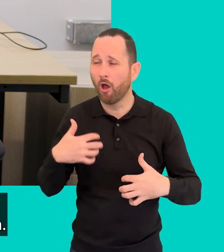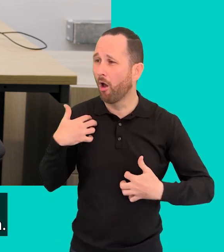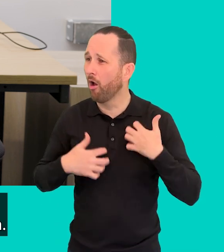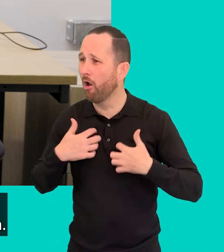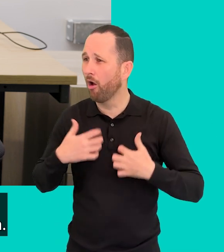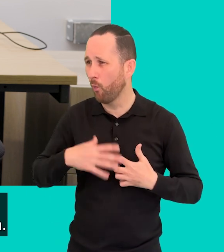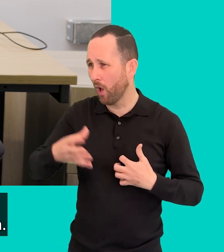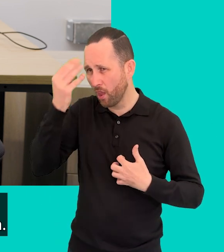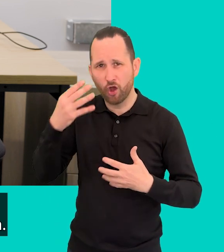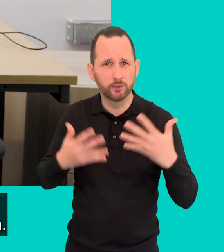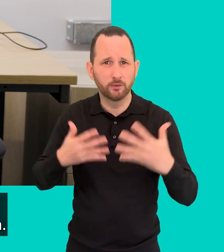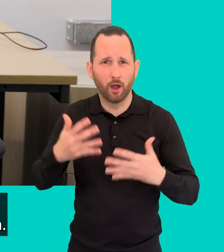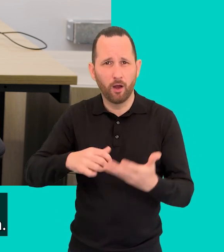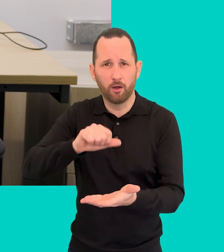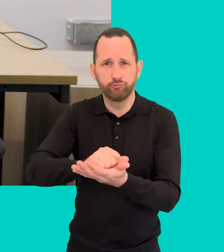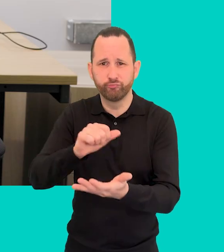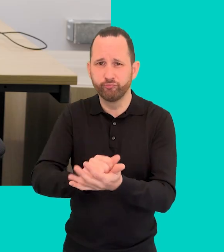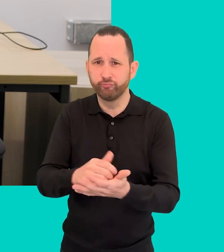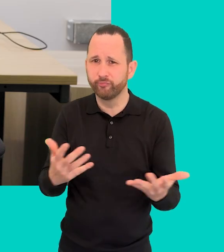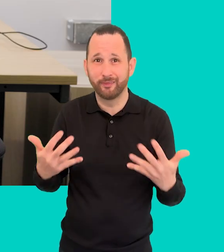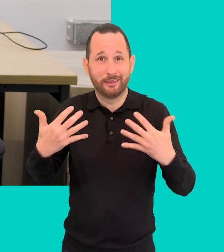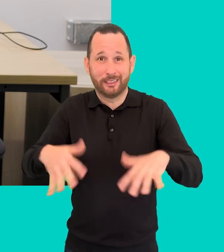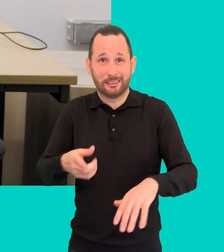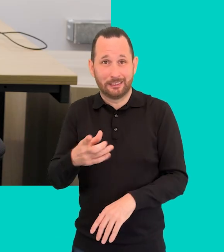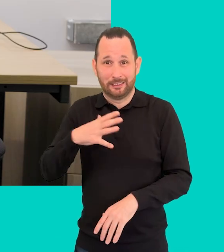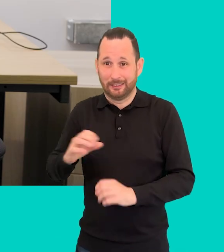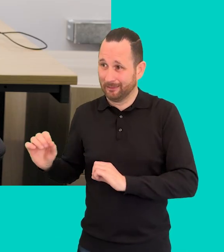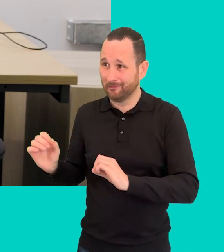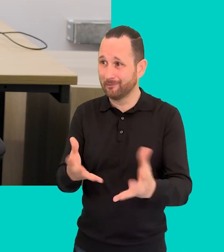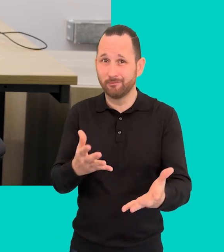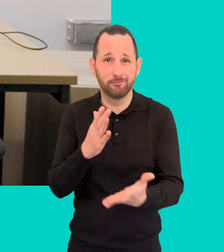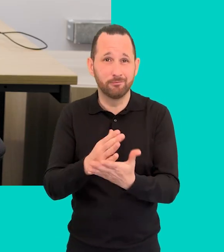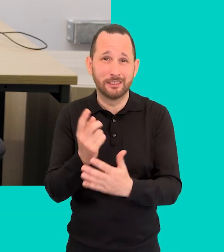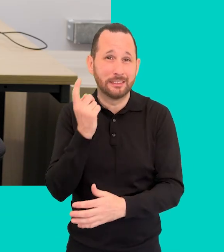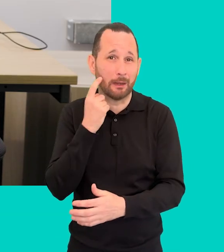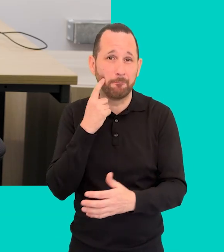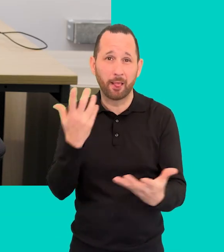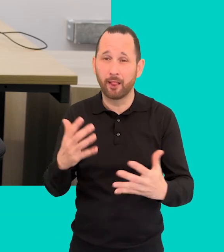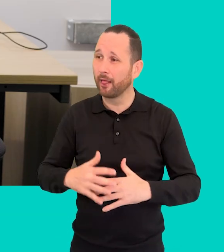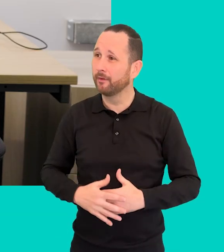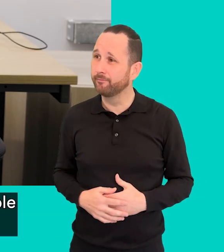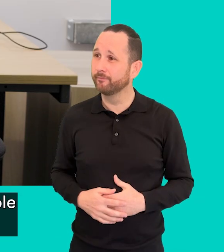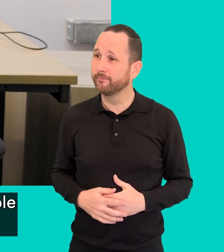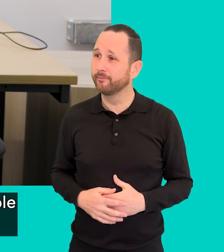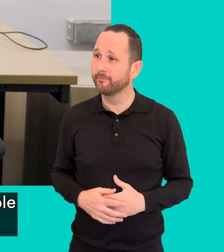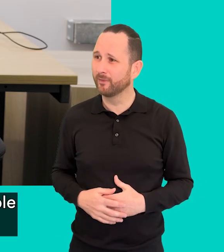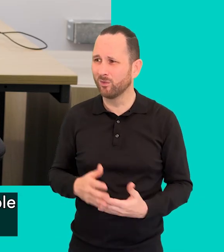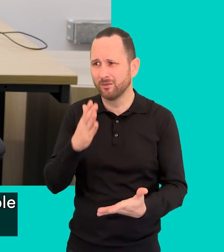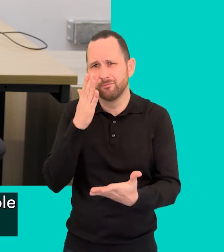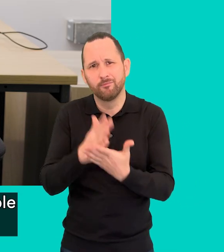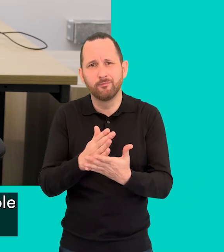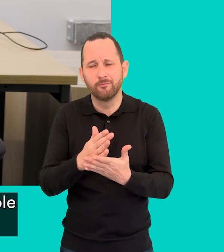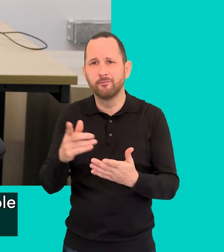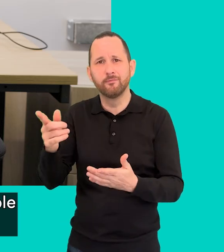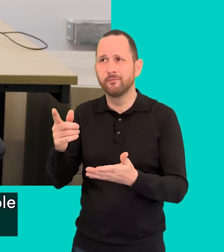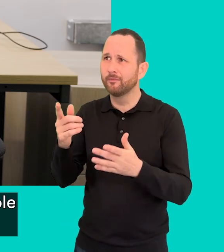willing children who want to learn, and that's all you need. It really is as easy as that. So I definitely recommend